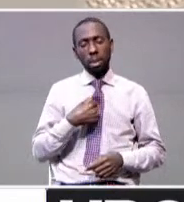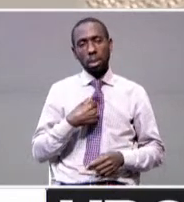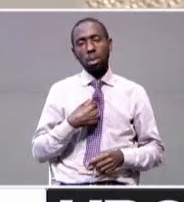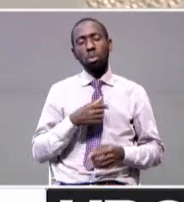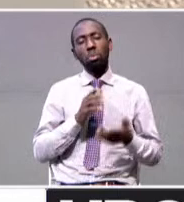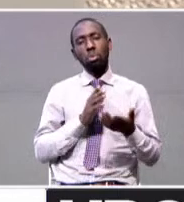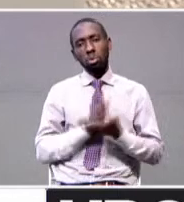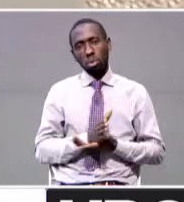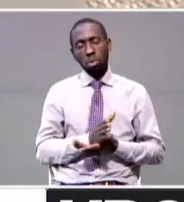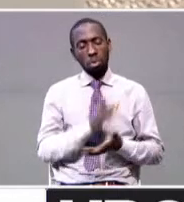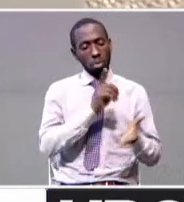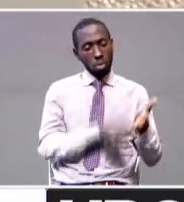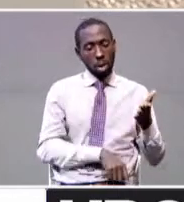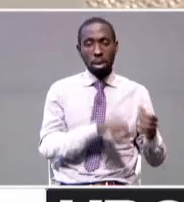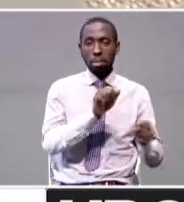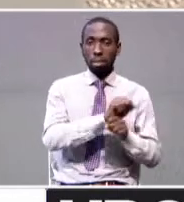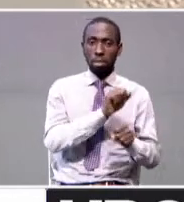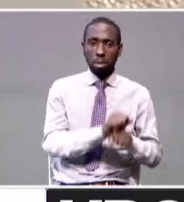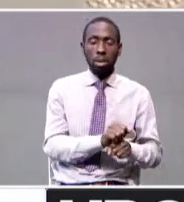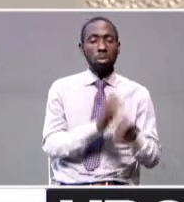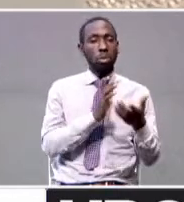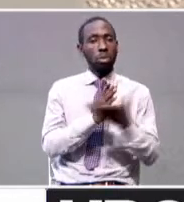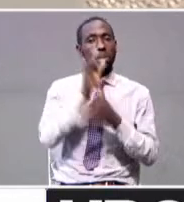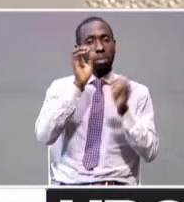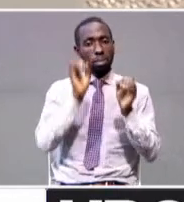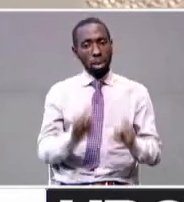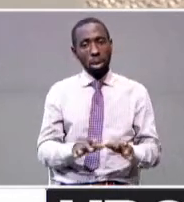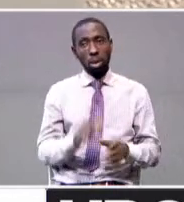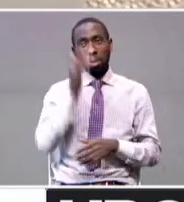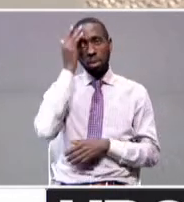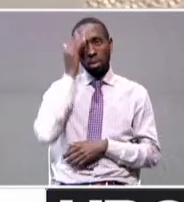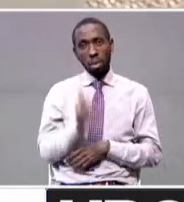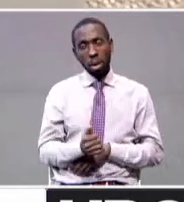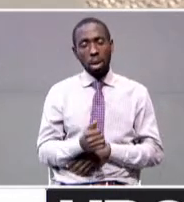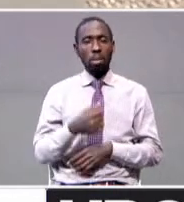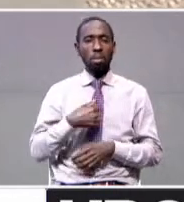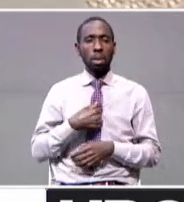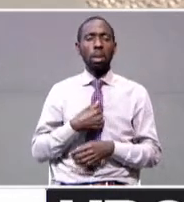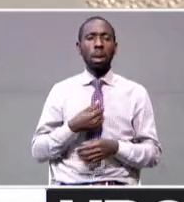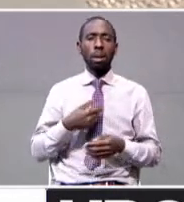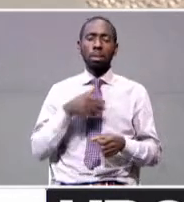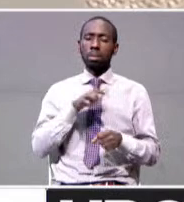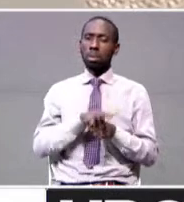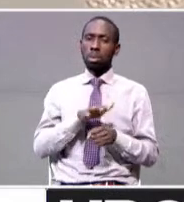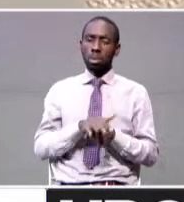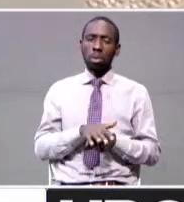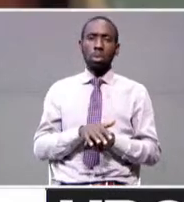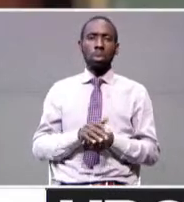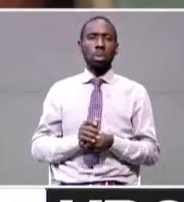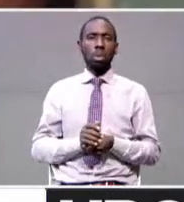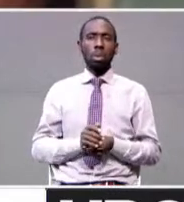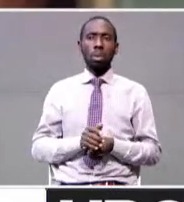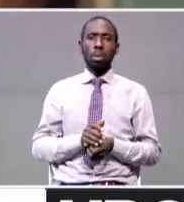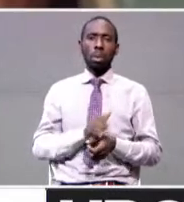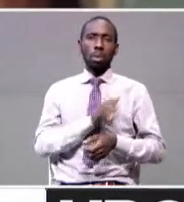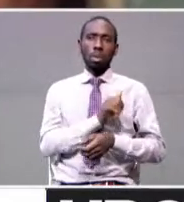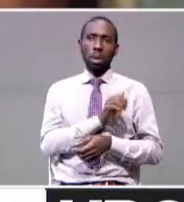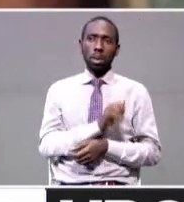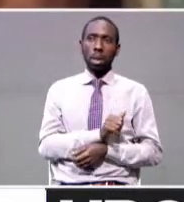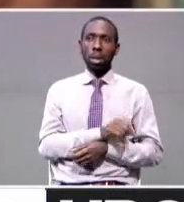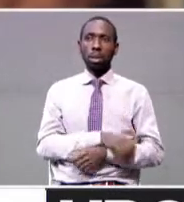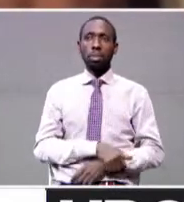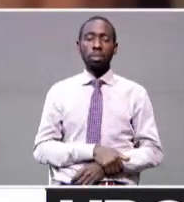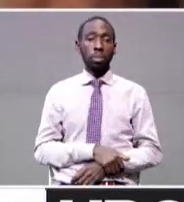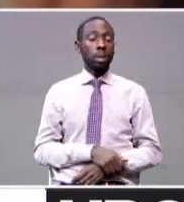n'agamba bannange bye nakola tebyali bituufu kubanga nafuna pressure ey'ebyobufuzi. Ono